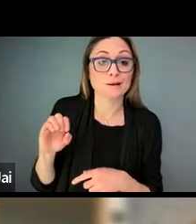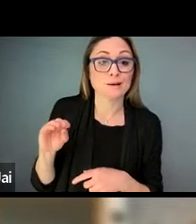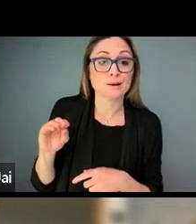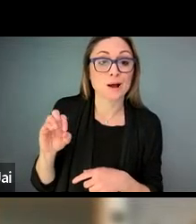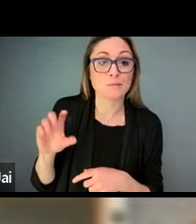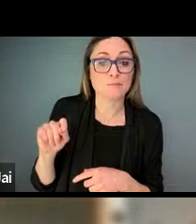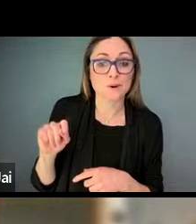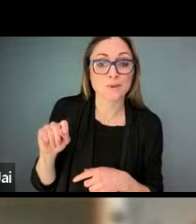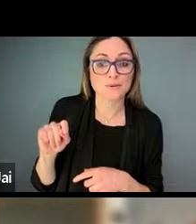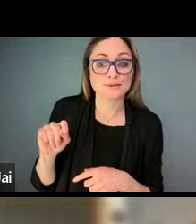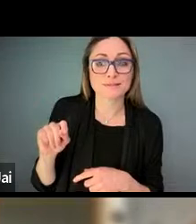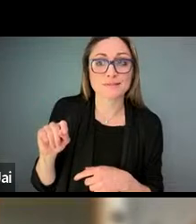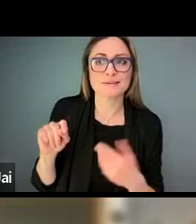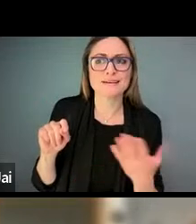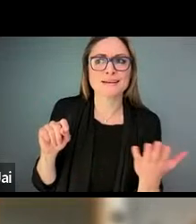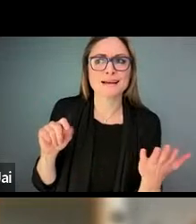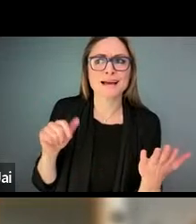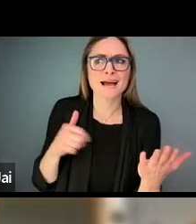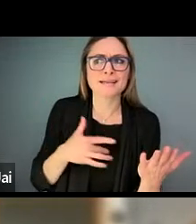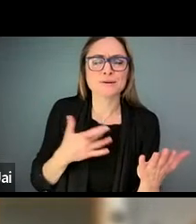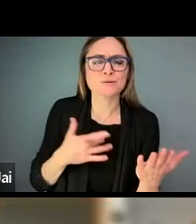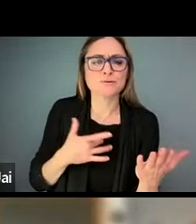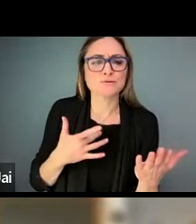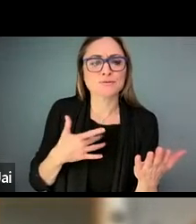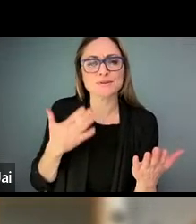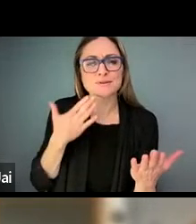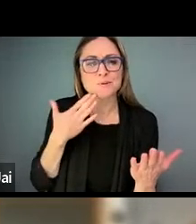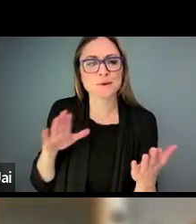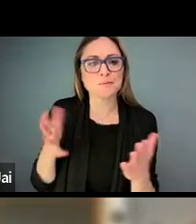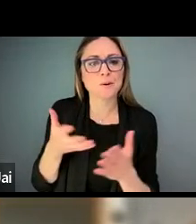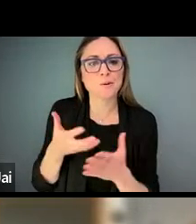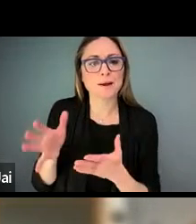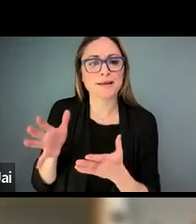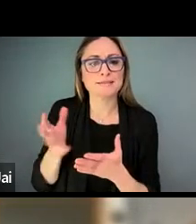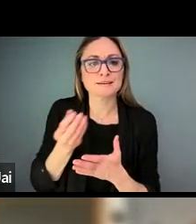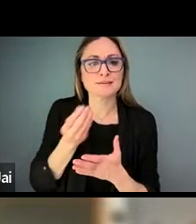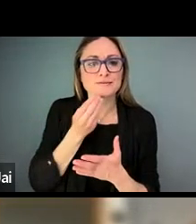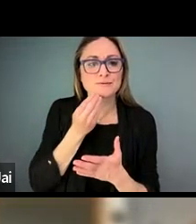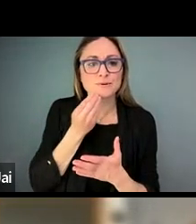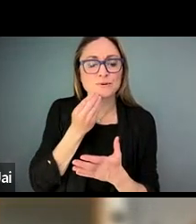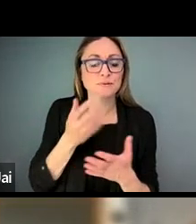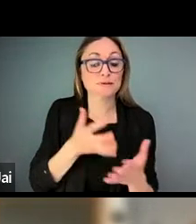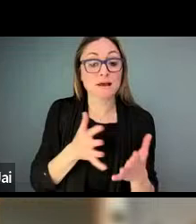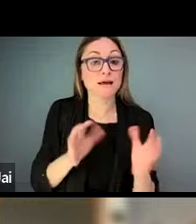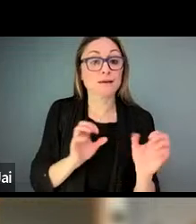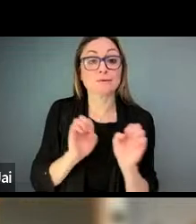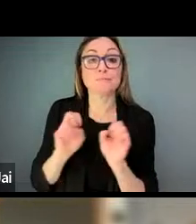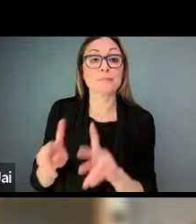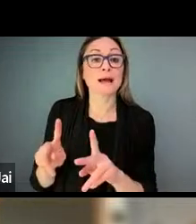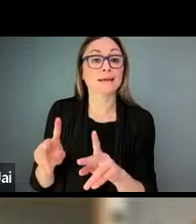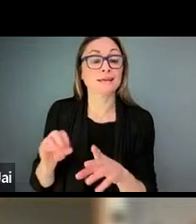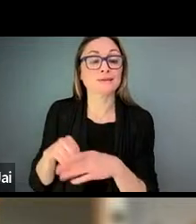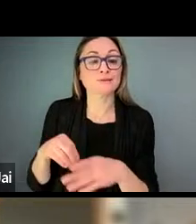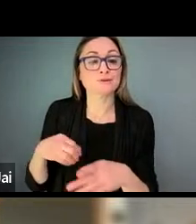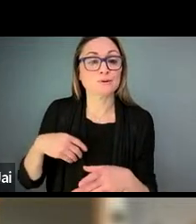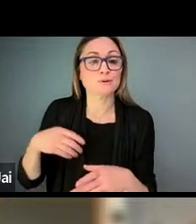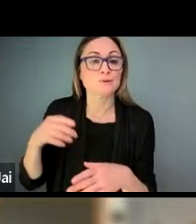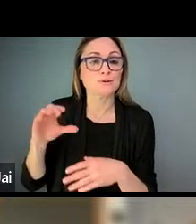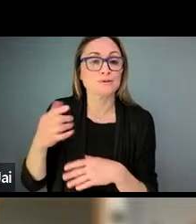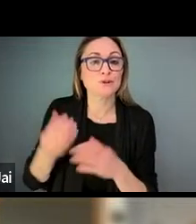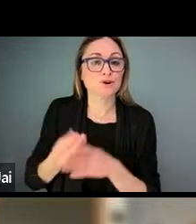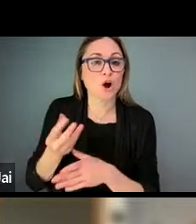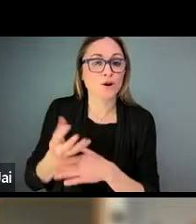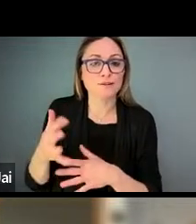I also don't feel so bad about wasting food because I feel like it goes right back into our garden when we put it in the compost.